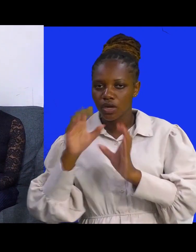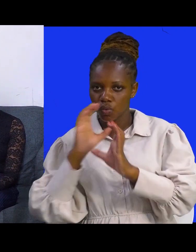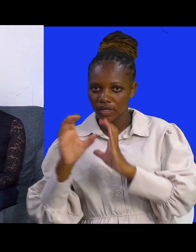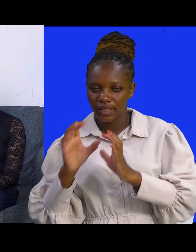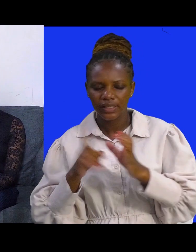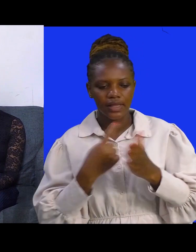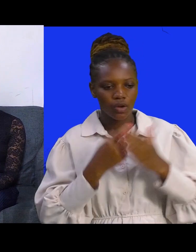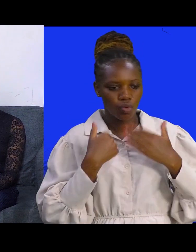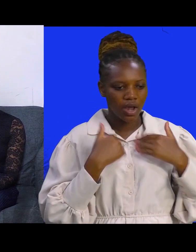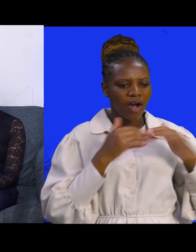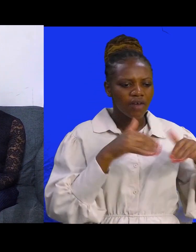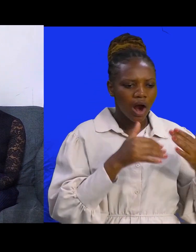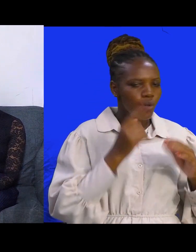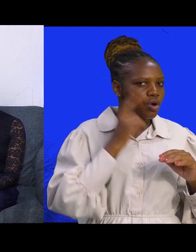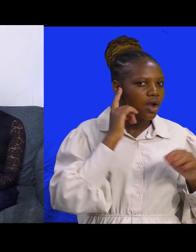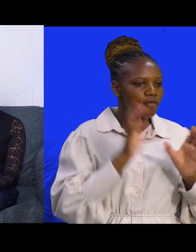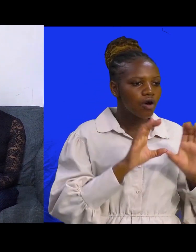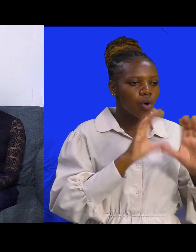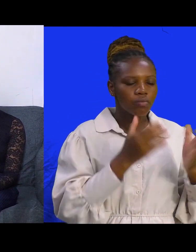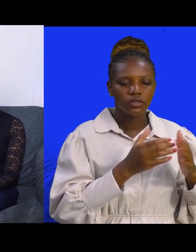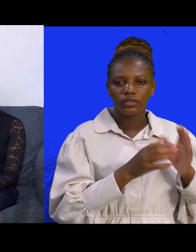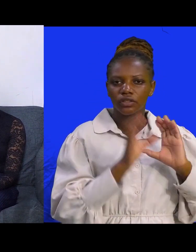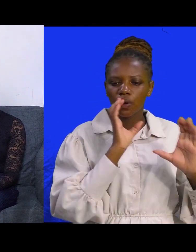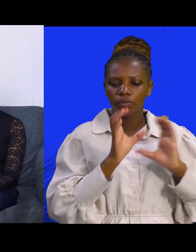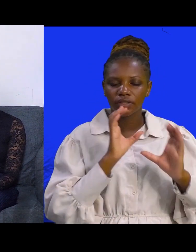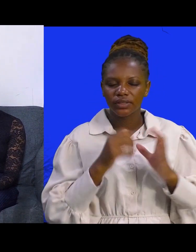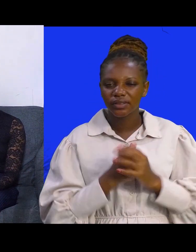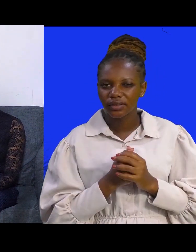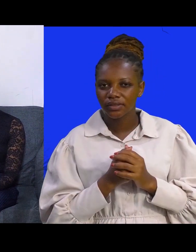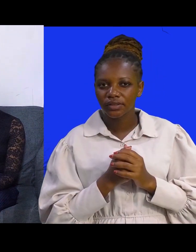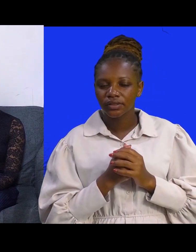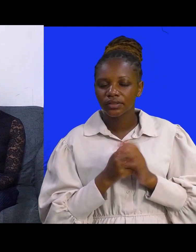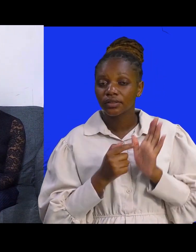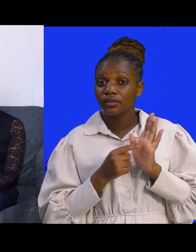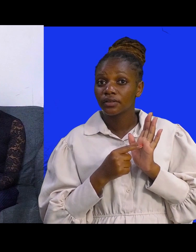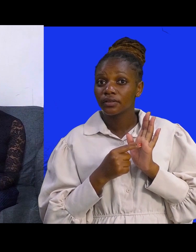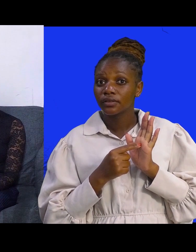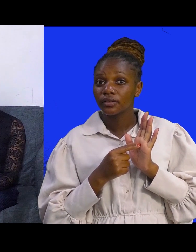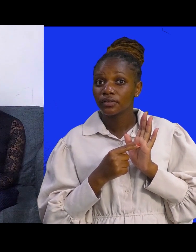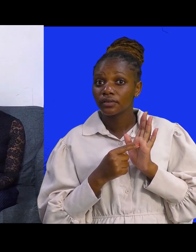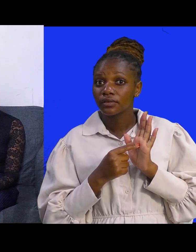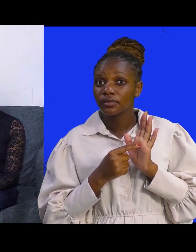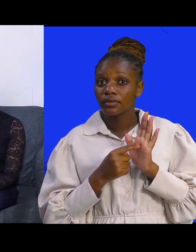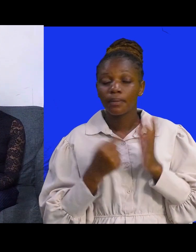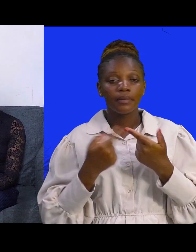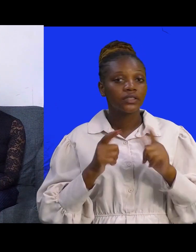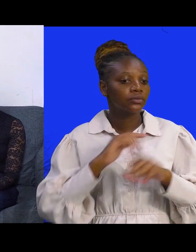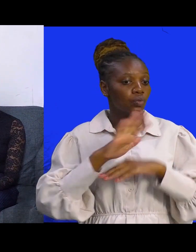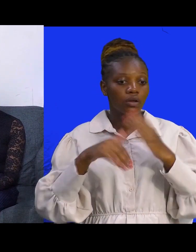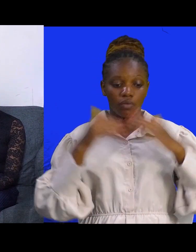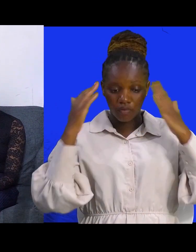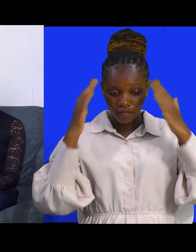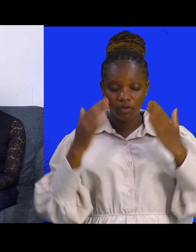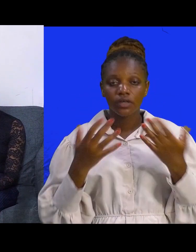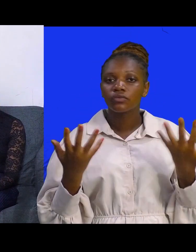how the deaf community communicates. So even the type of humor, for example, when you're doing comedy, might vary, but